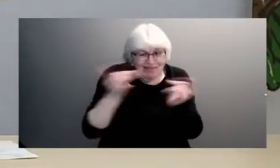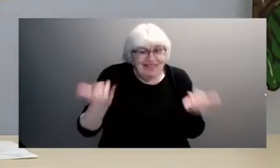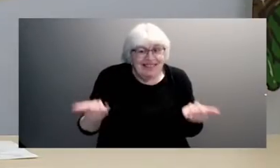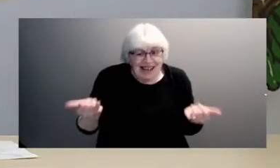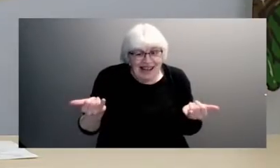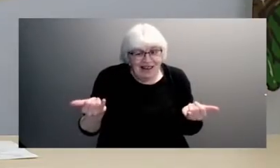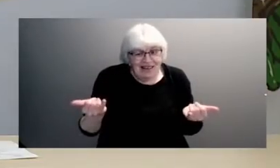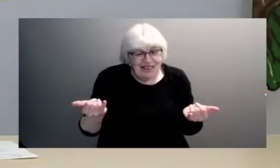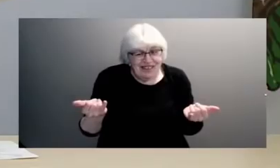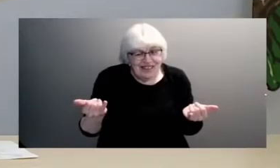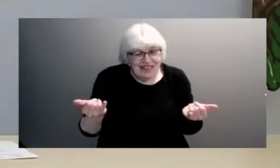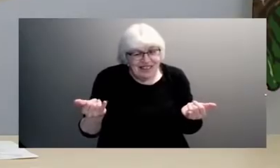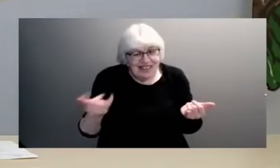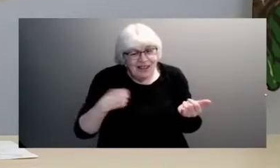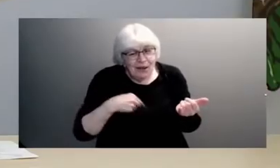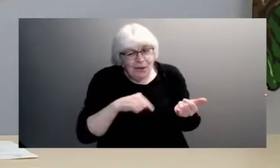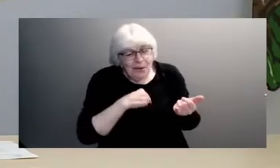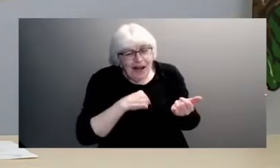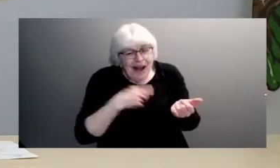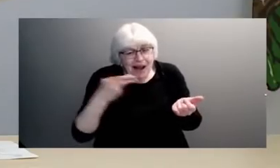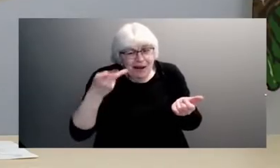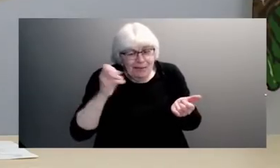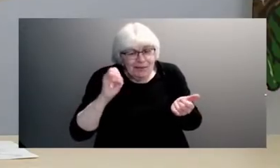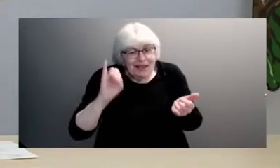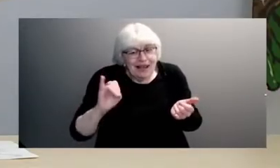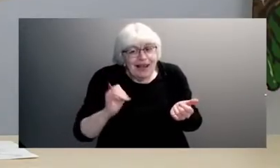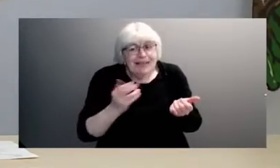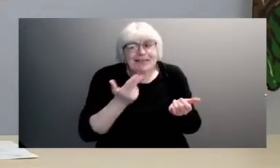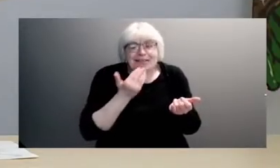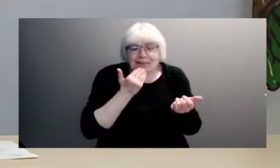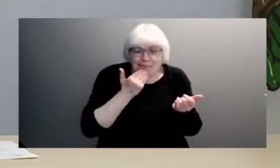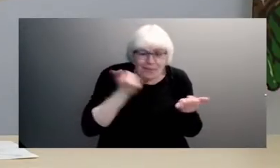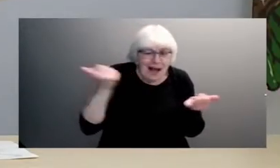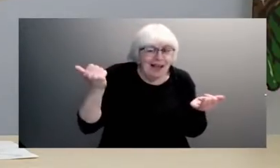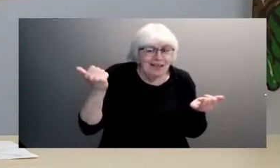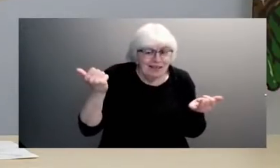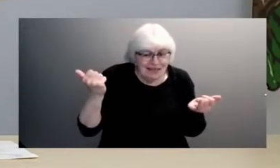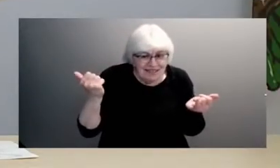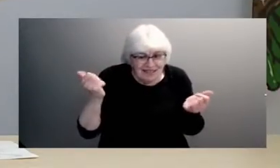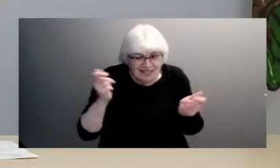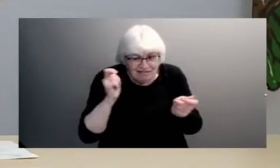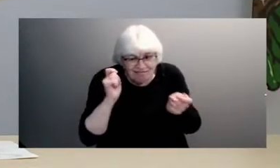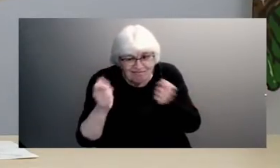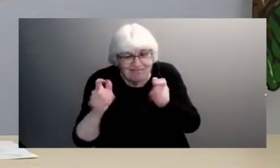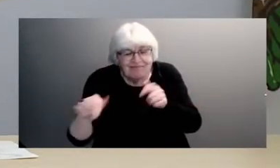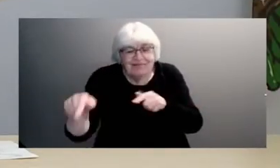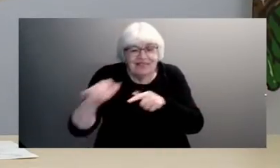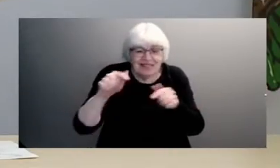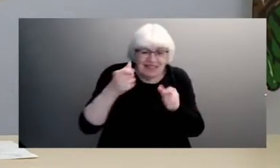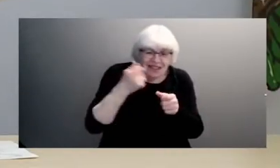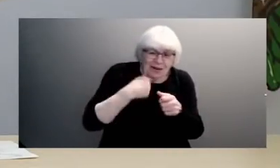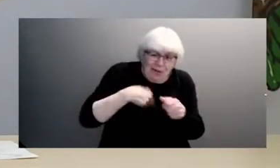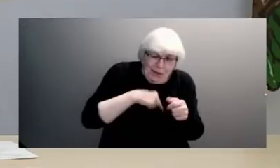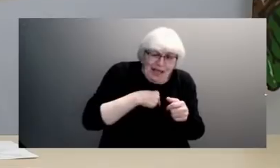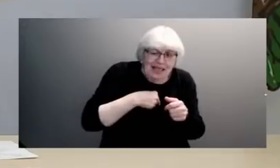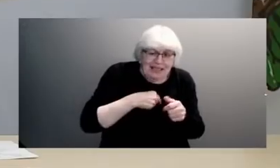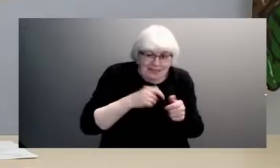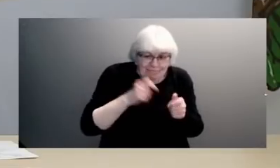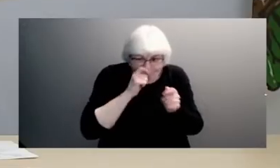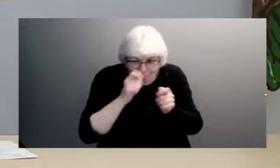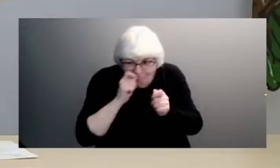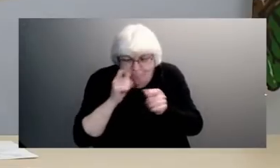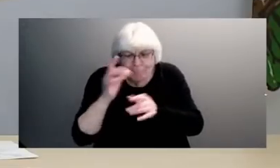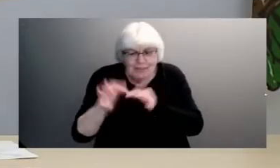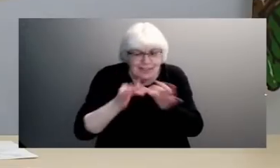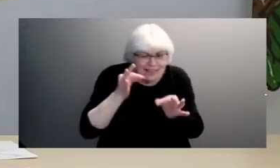some adjustments for our internal measures. But at this point, it's really around trying to make sure you're